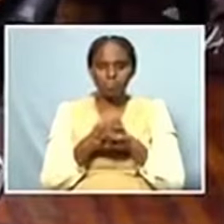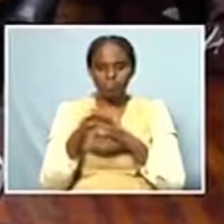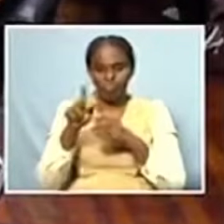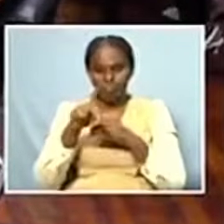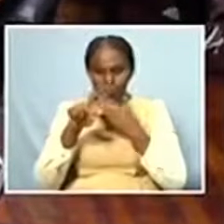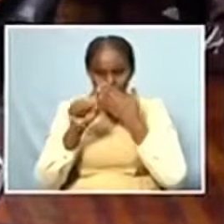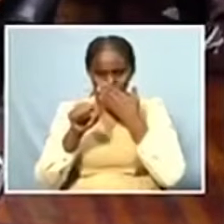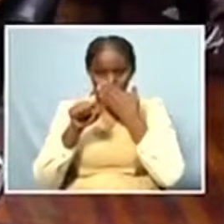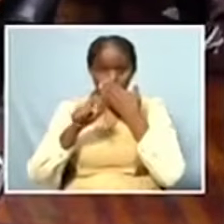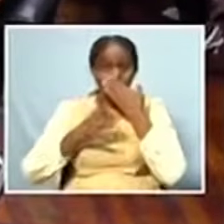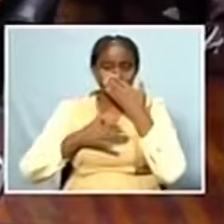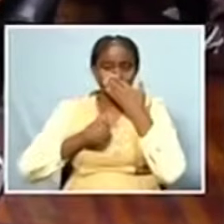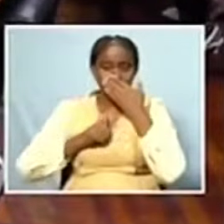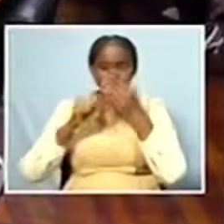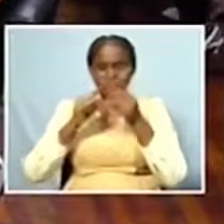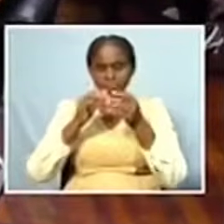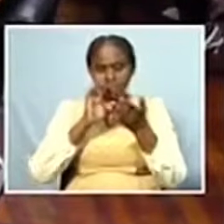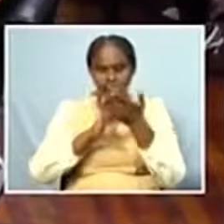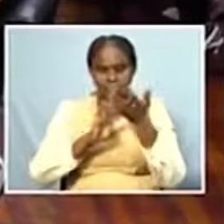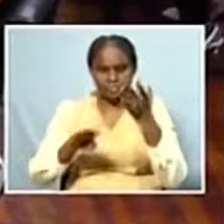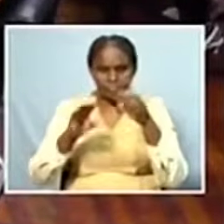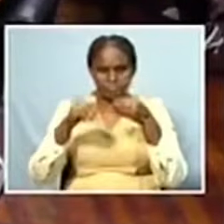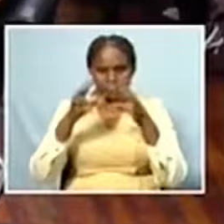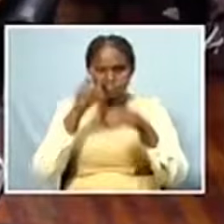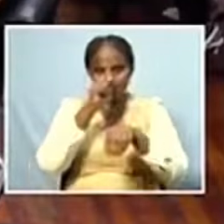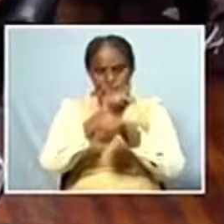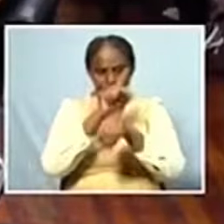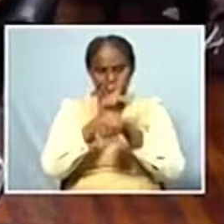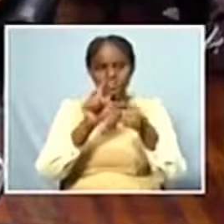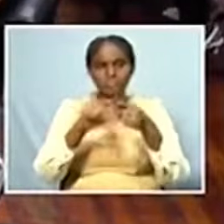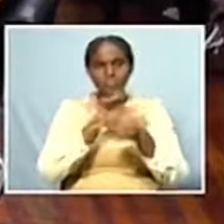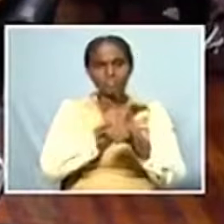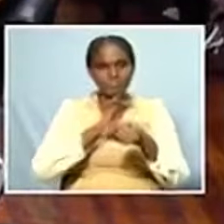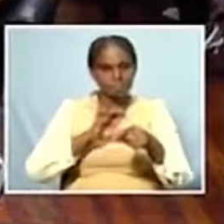PS, I believe when you give a contract to a company,